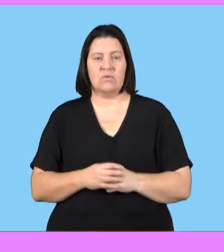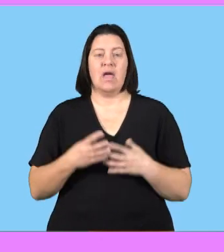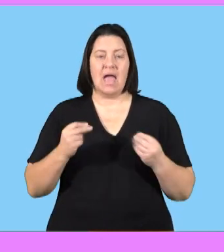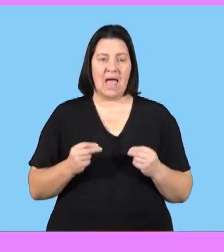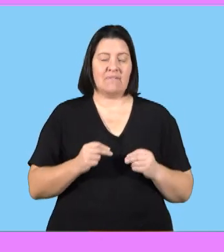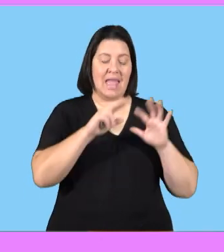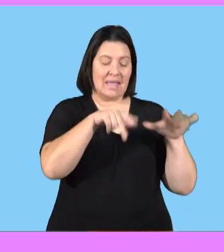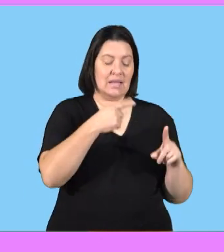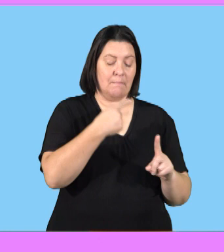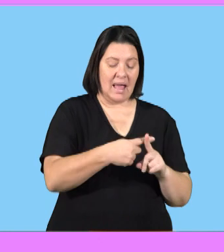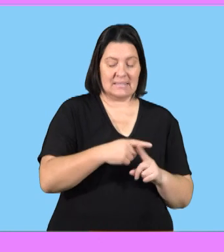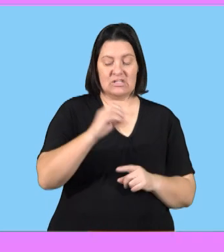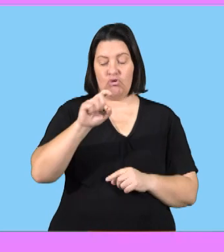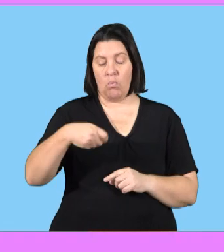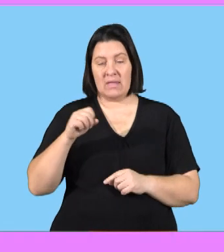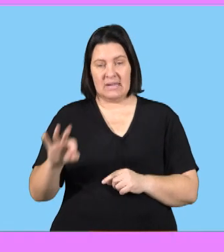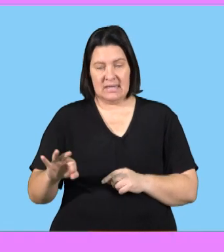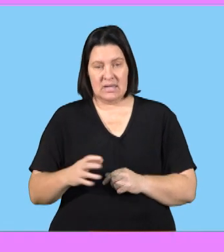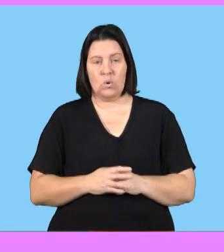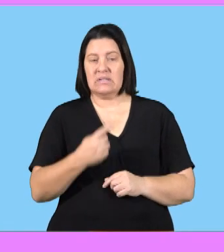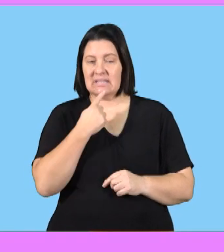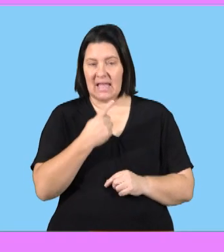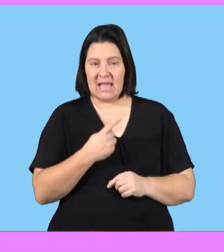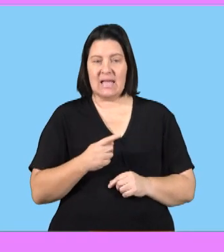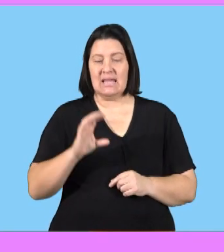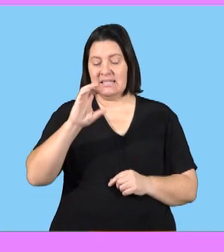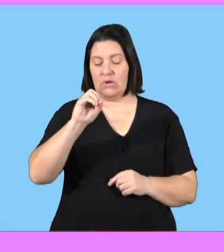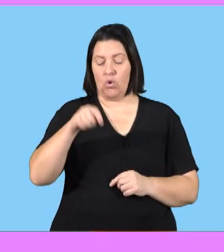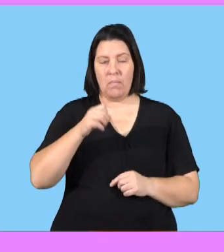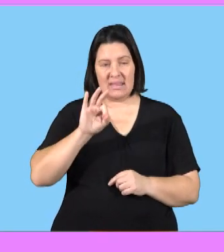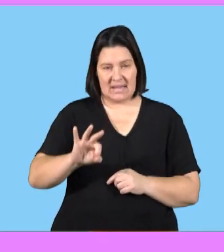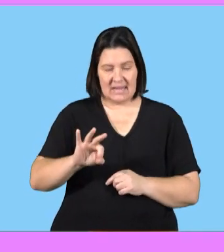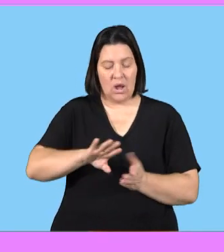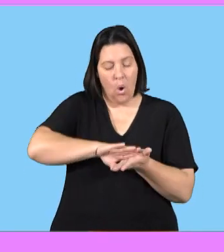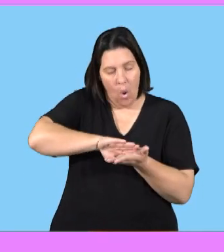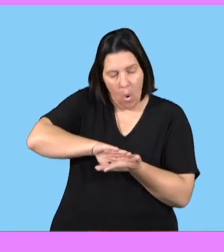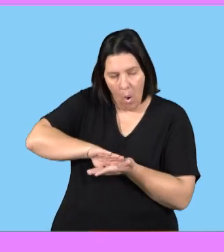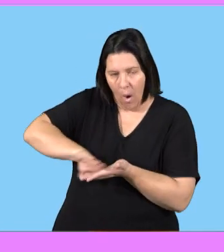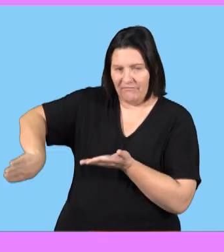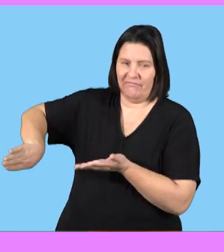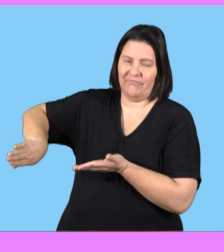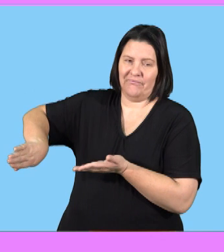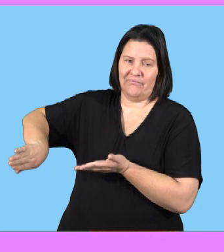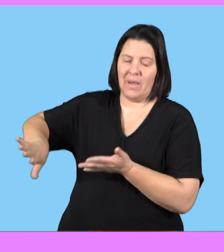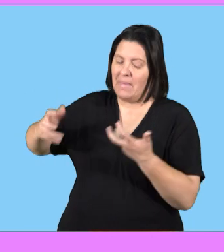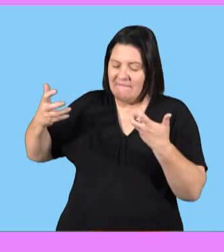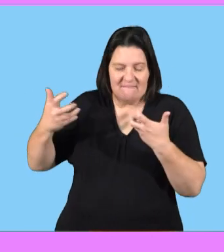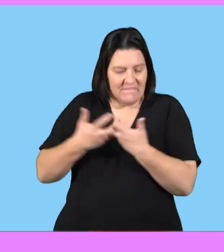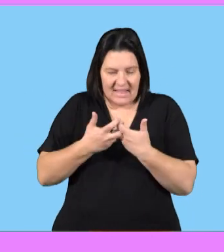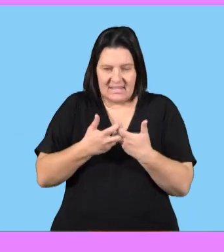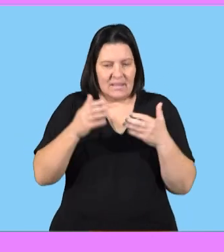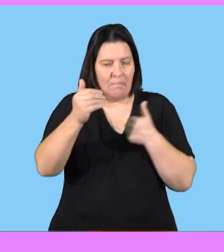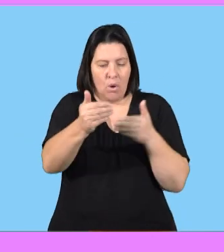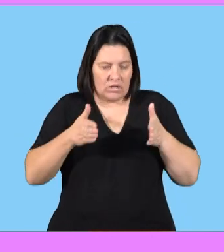have 18 plus 0,3, we are saying this 0,3 will not fit in